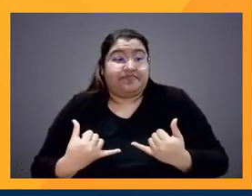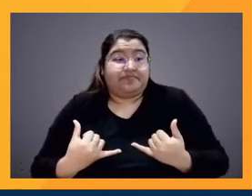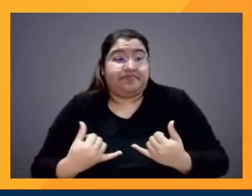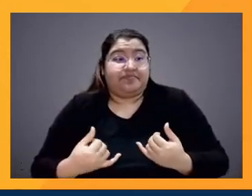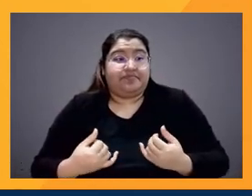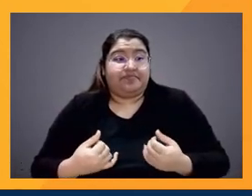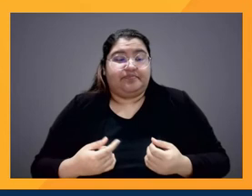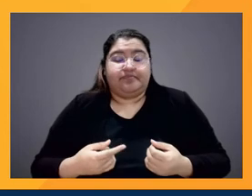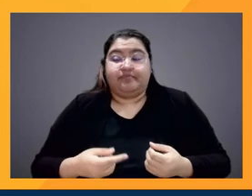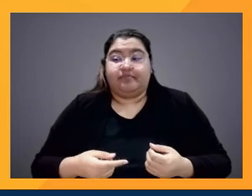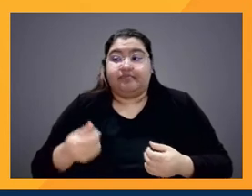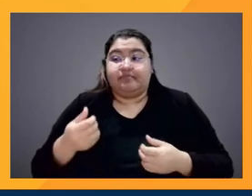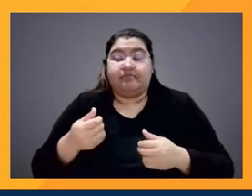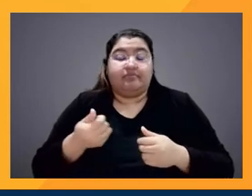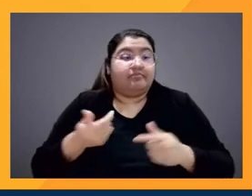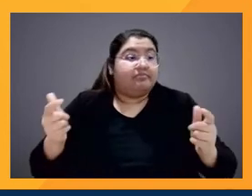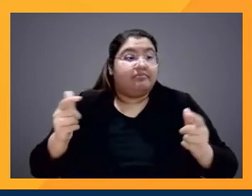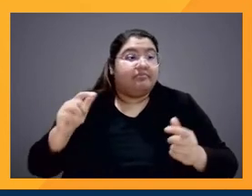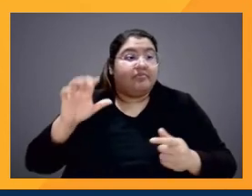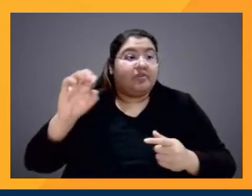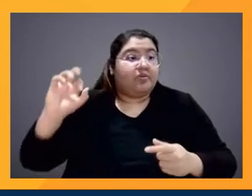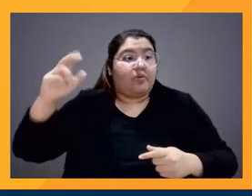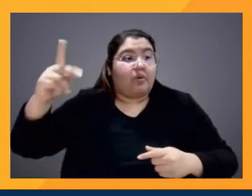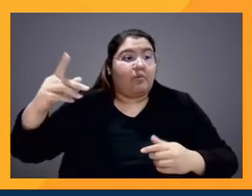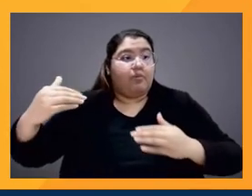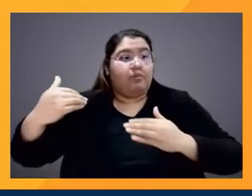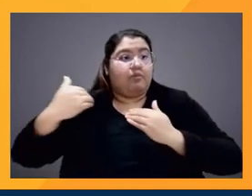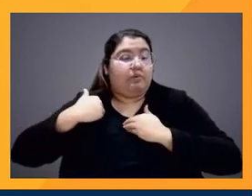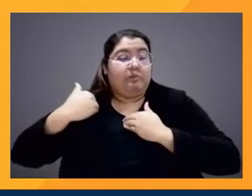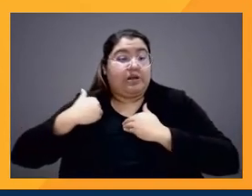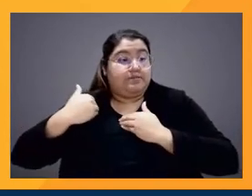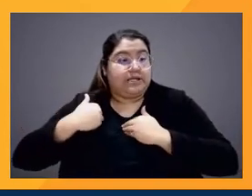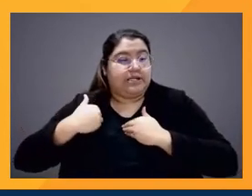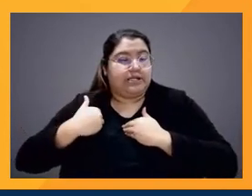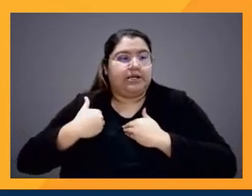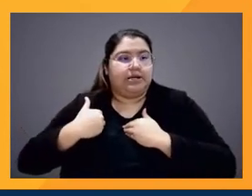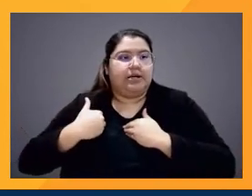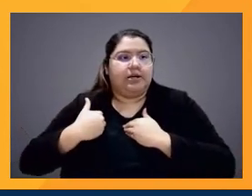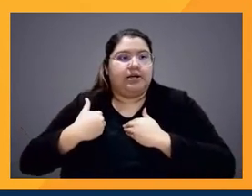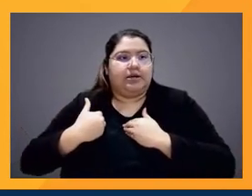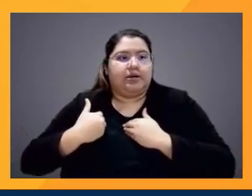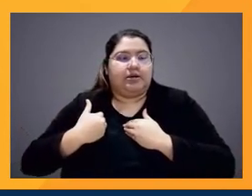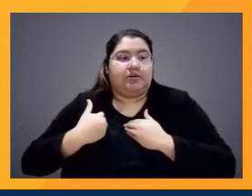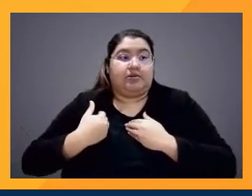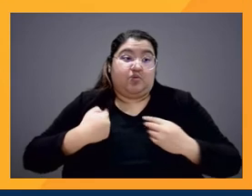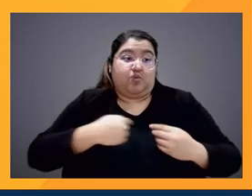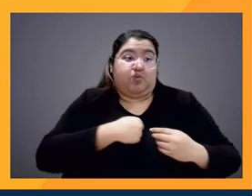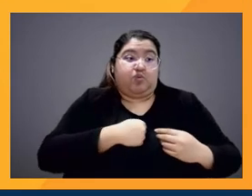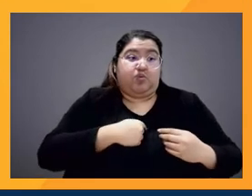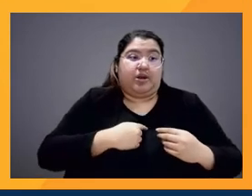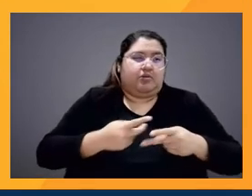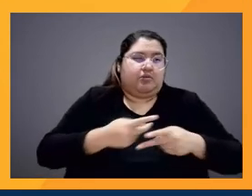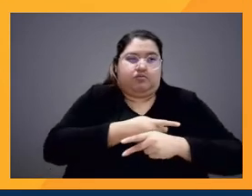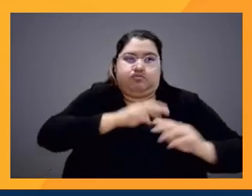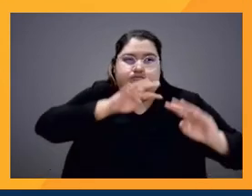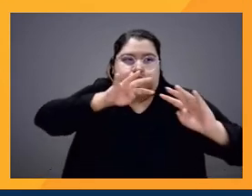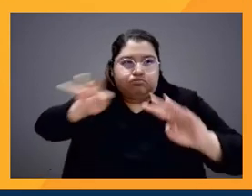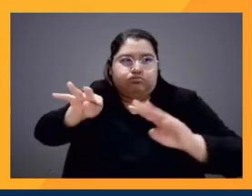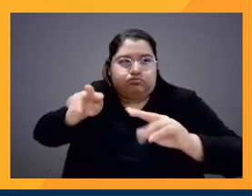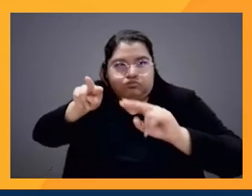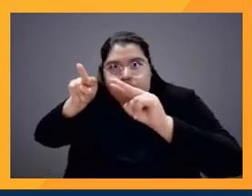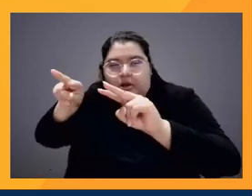really sensitive to the reality that the last 18 months have been brutal for small